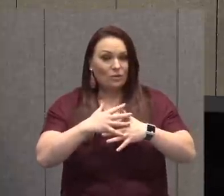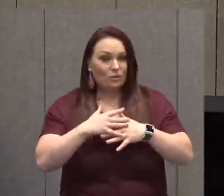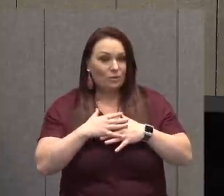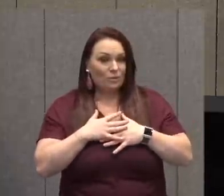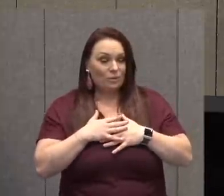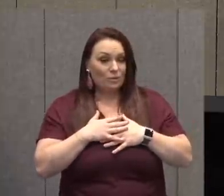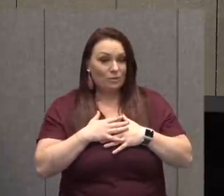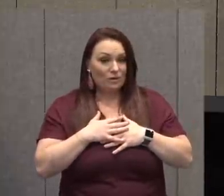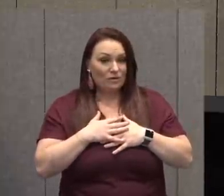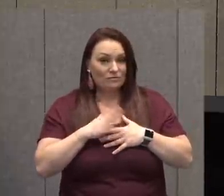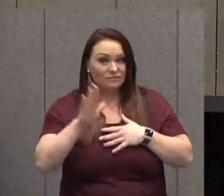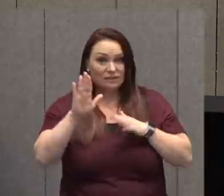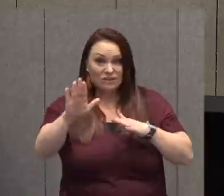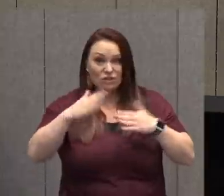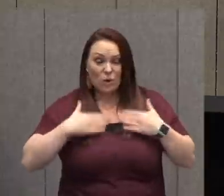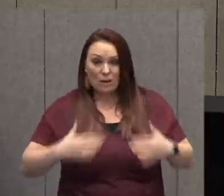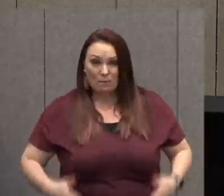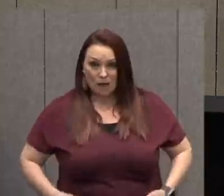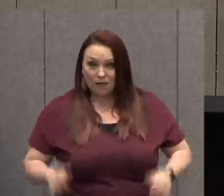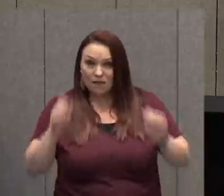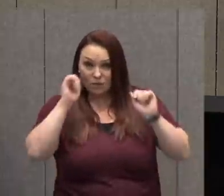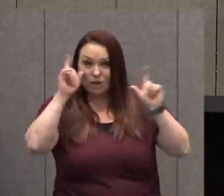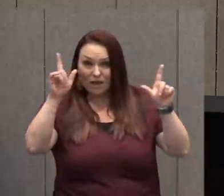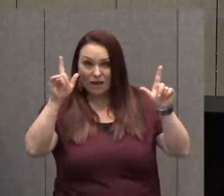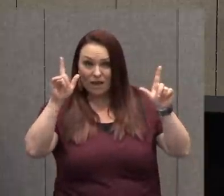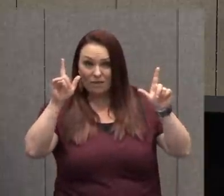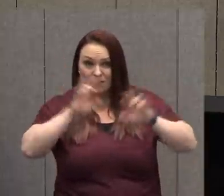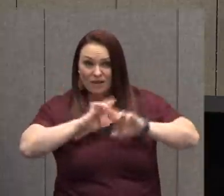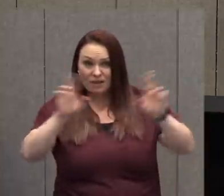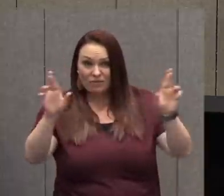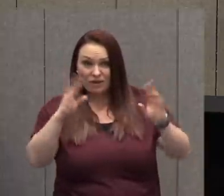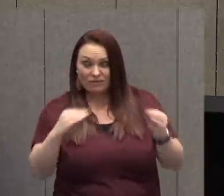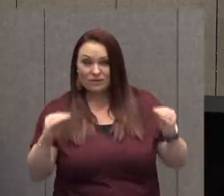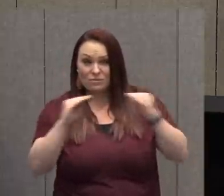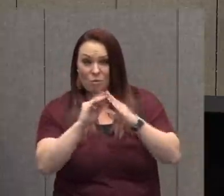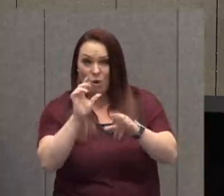Is your body waking up, getting ready for some more word work?